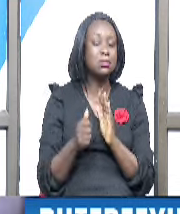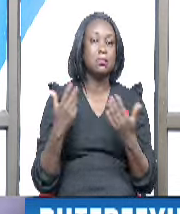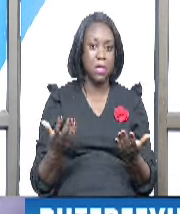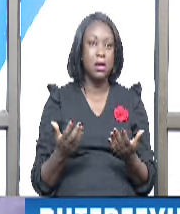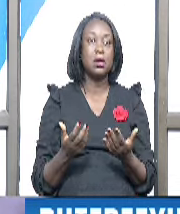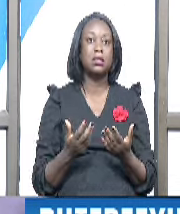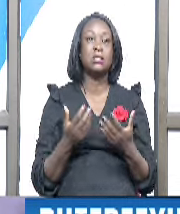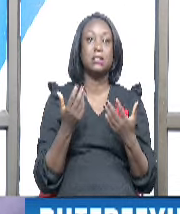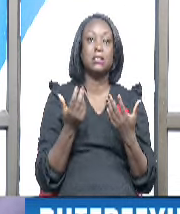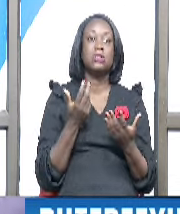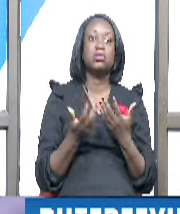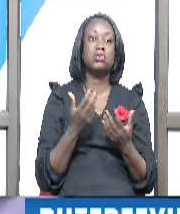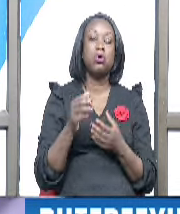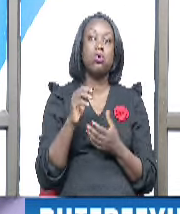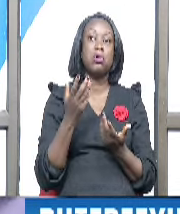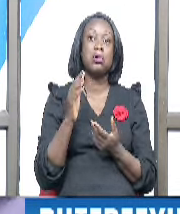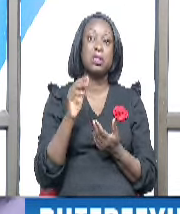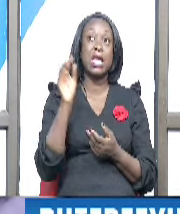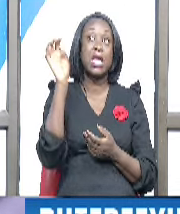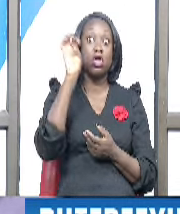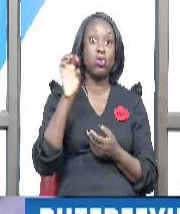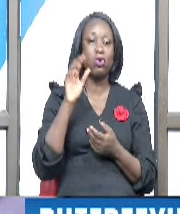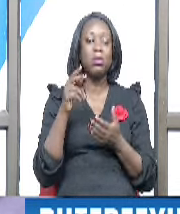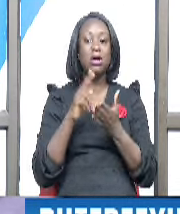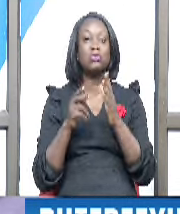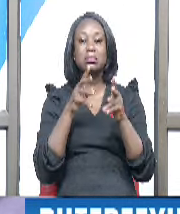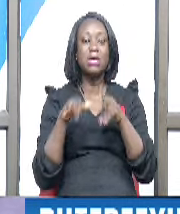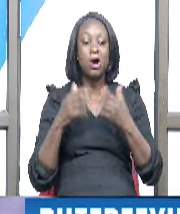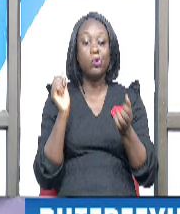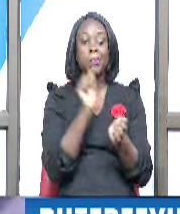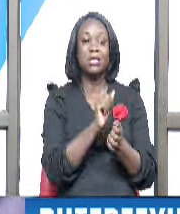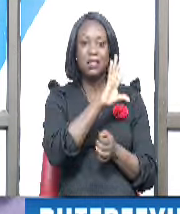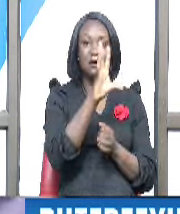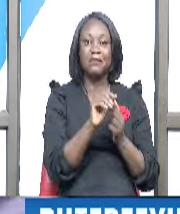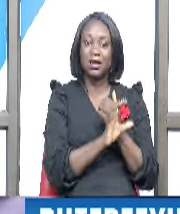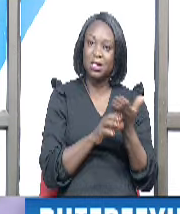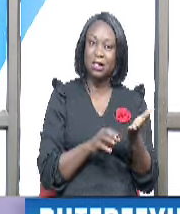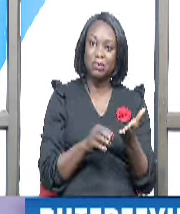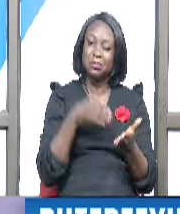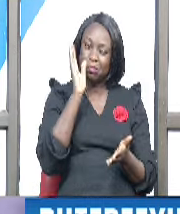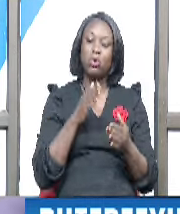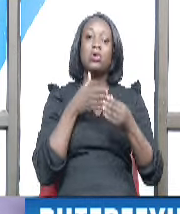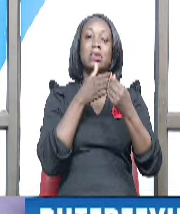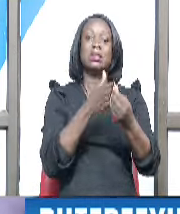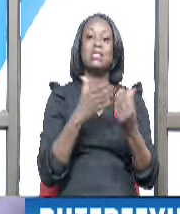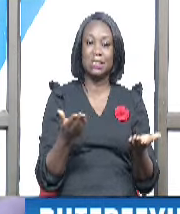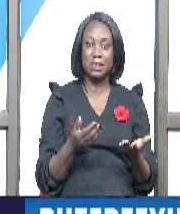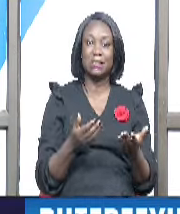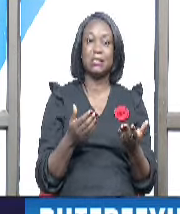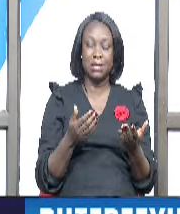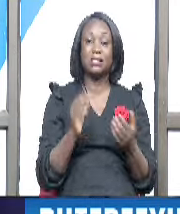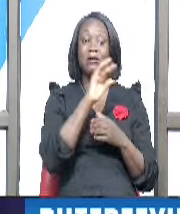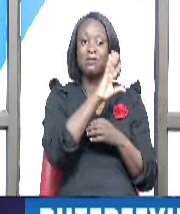tool that the West has been using to punish African countries and African leaders, actually, that have gone against